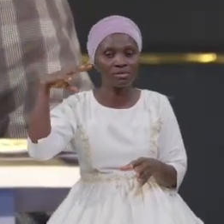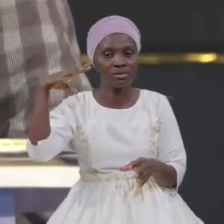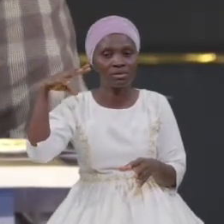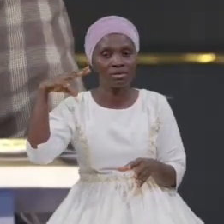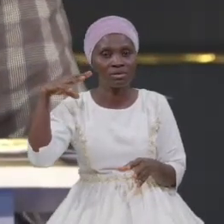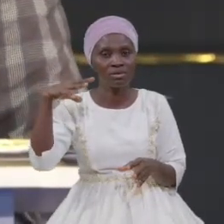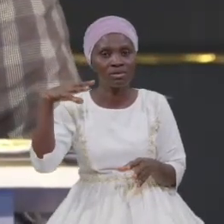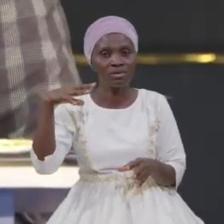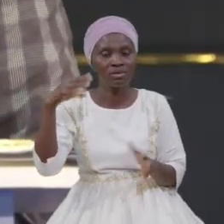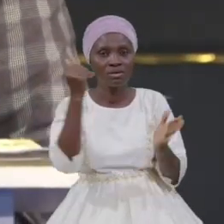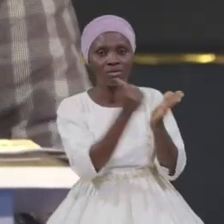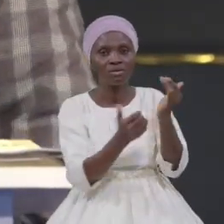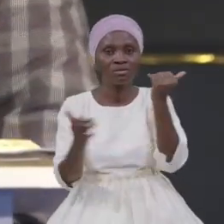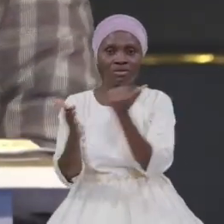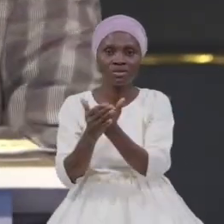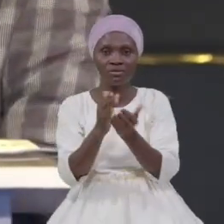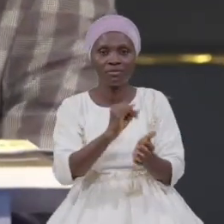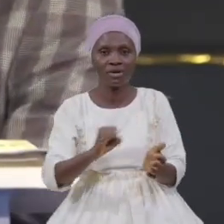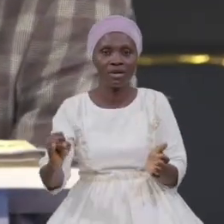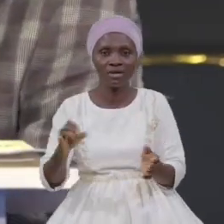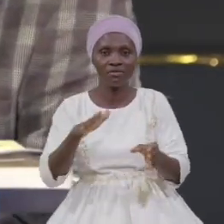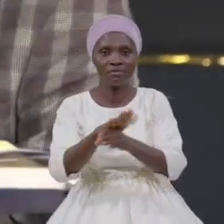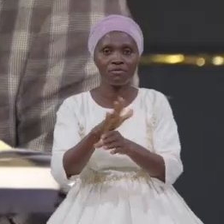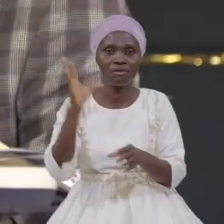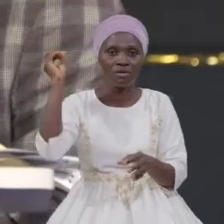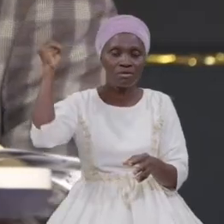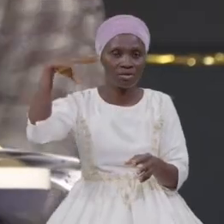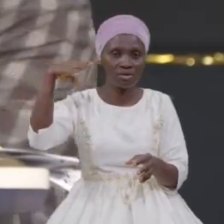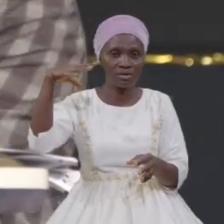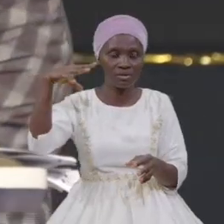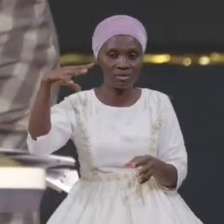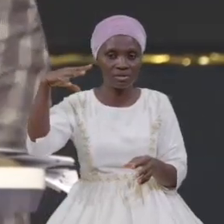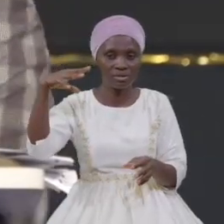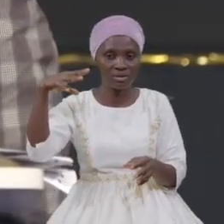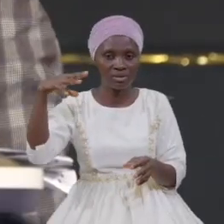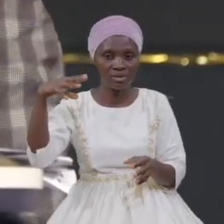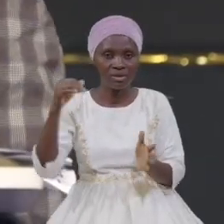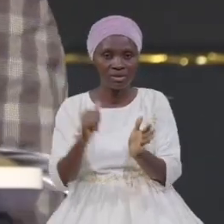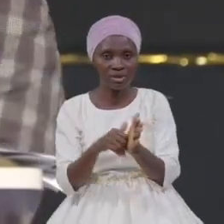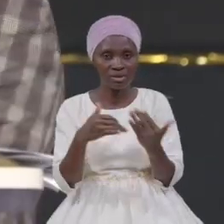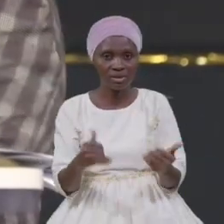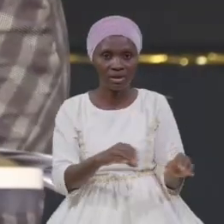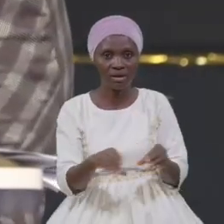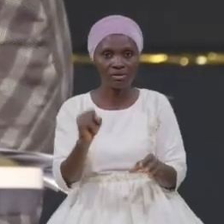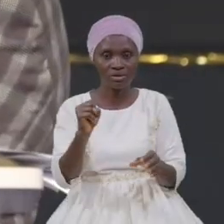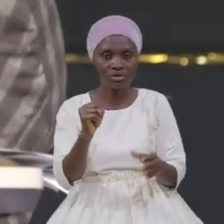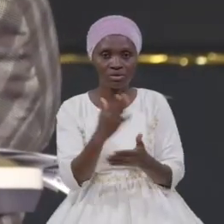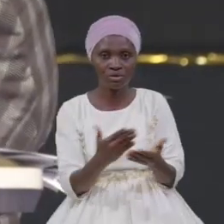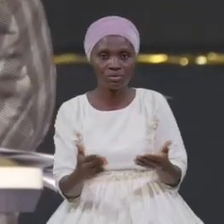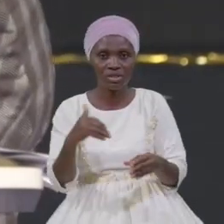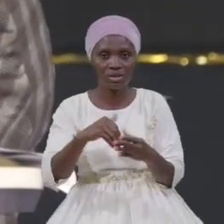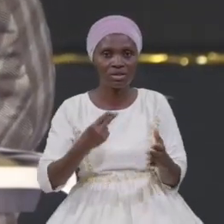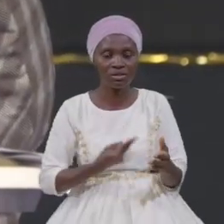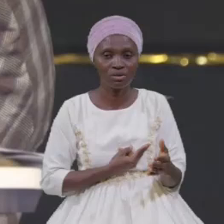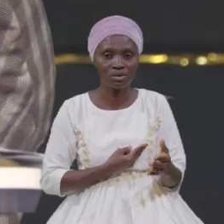crucifying full grace that now does something in us,